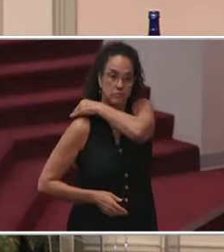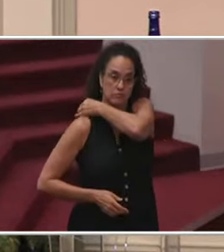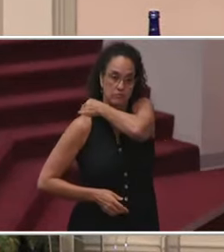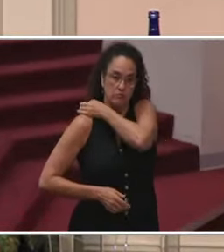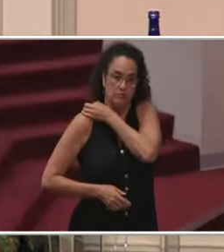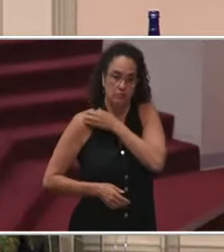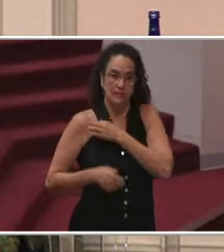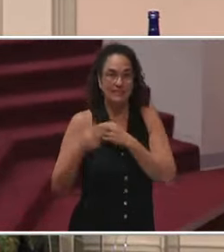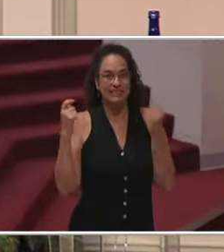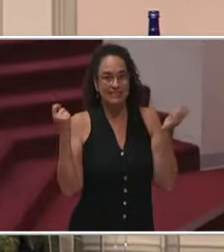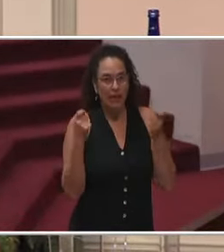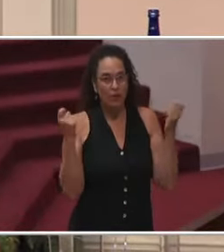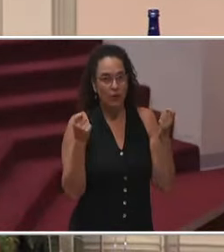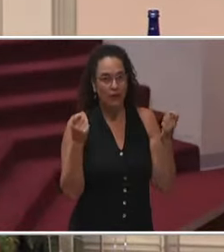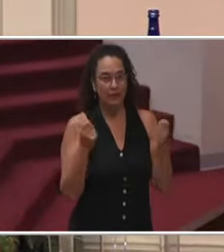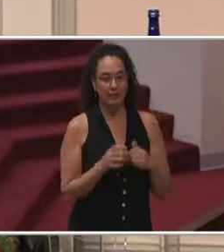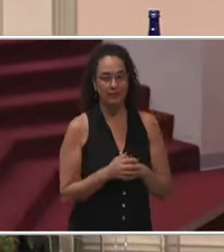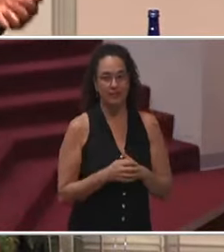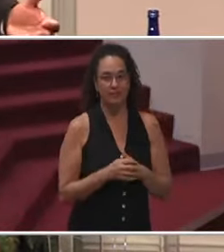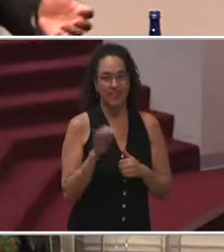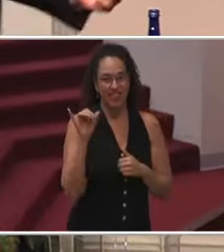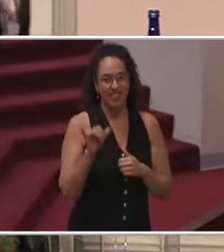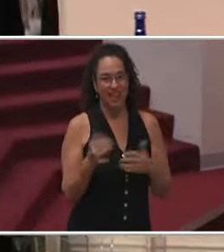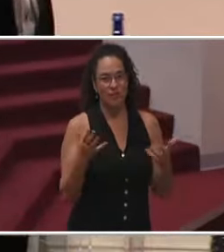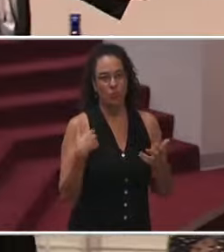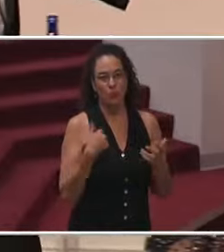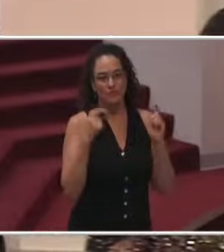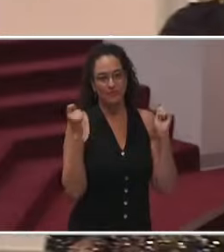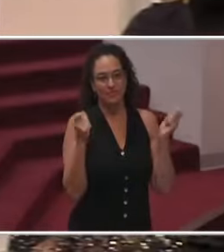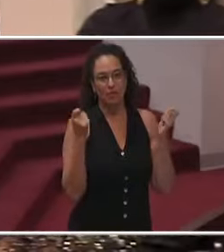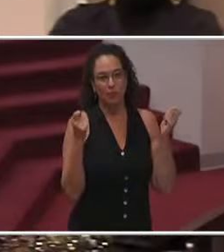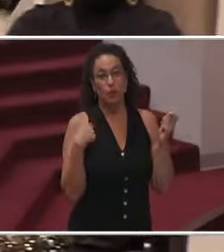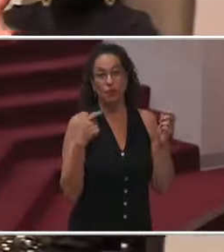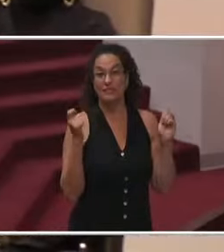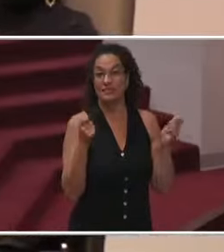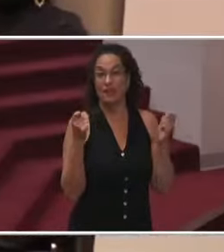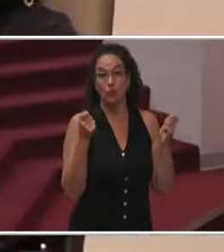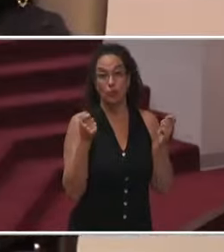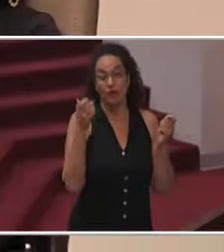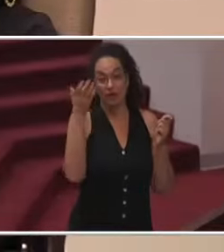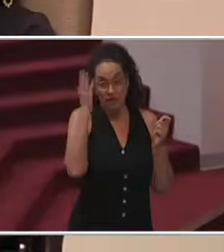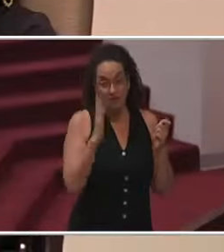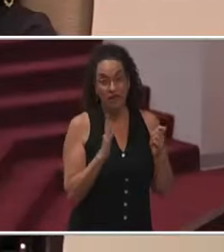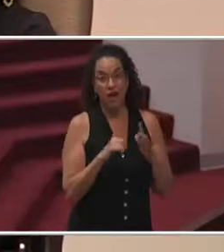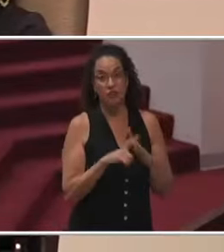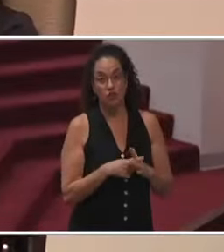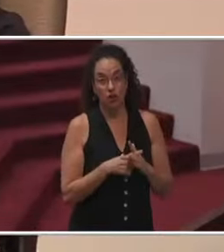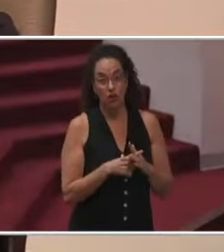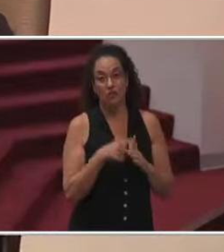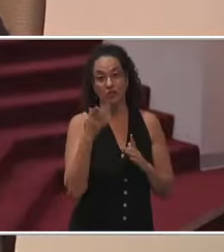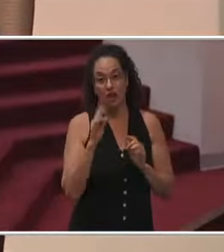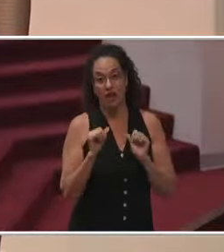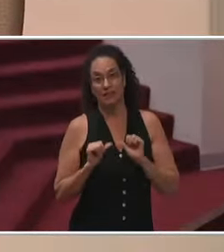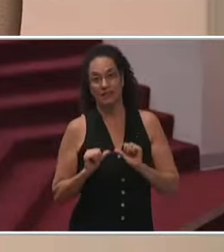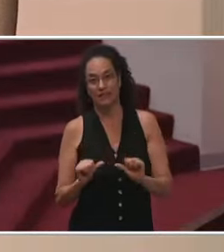Celebrate that. That is what we're celebrating. We're celebrating the fact that God has begun and God is